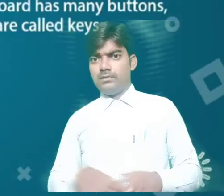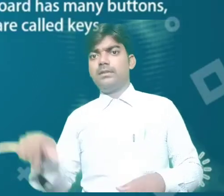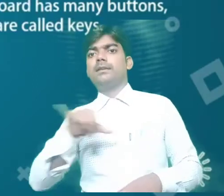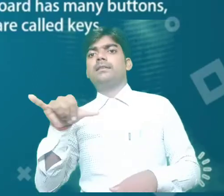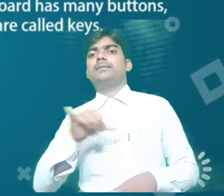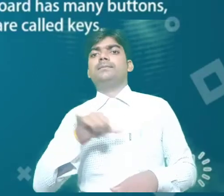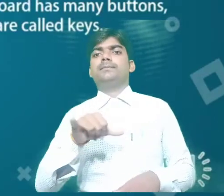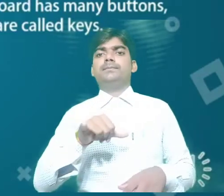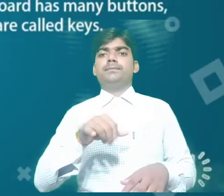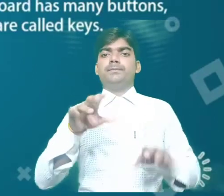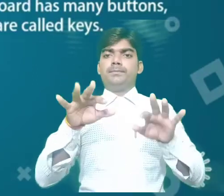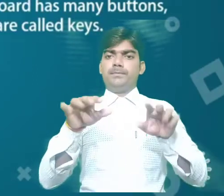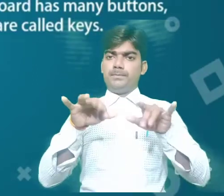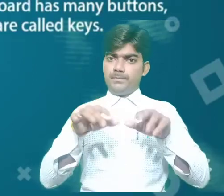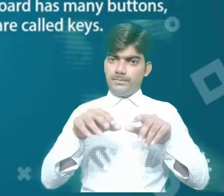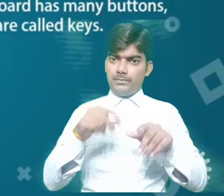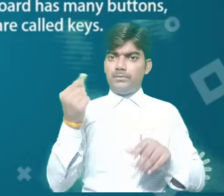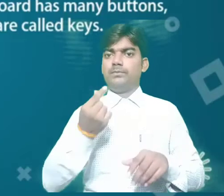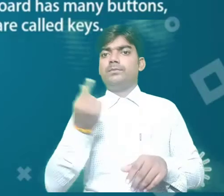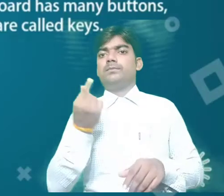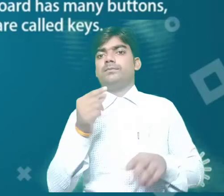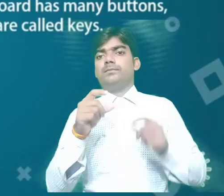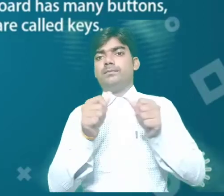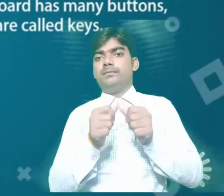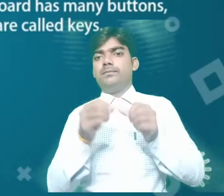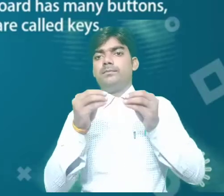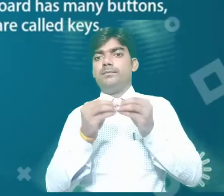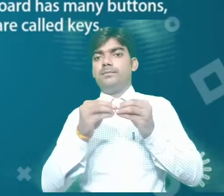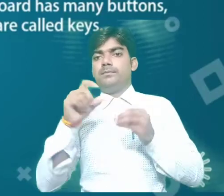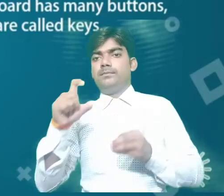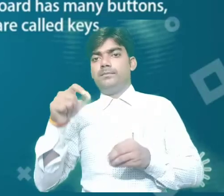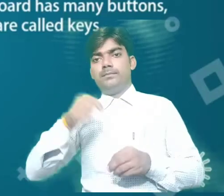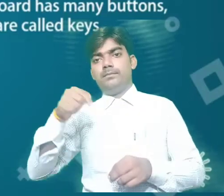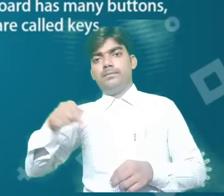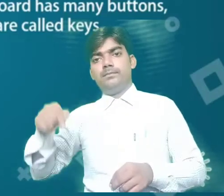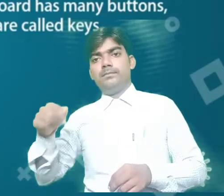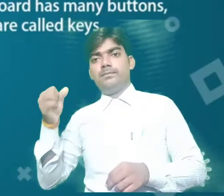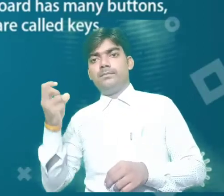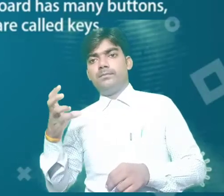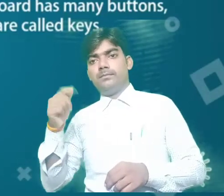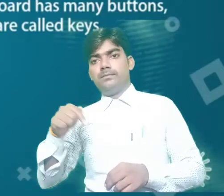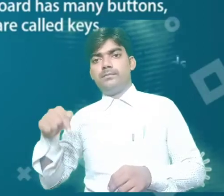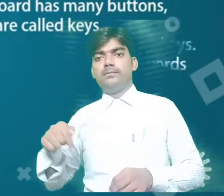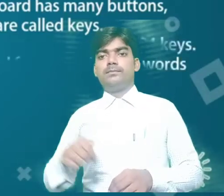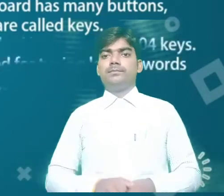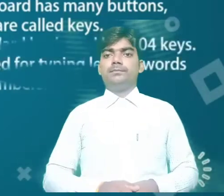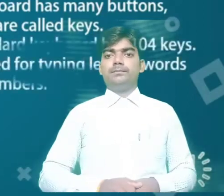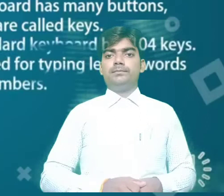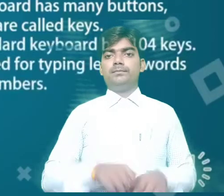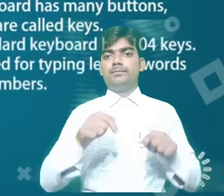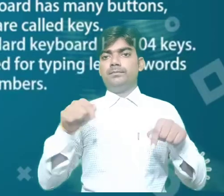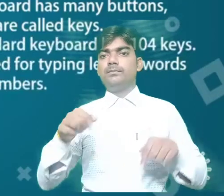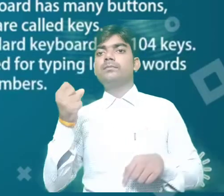a computer also needs a keyboard to type any alphabet, number, etc. There are 104